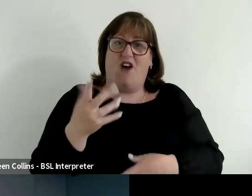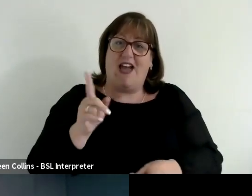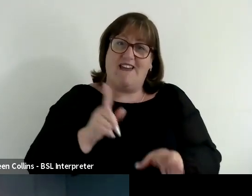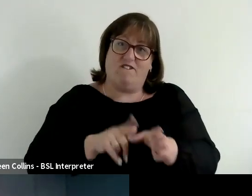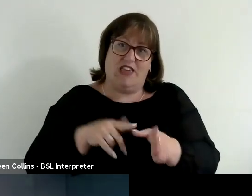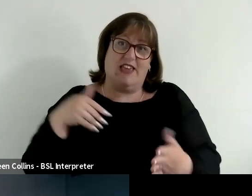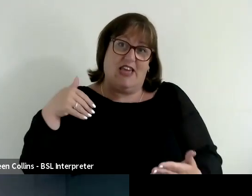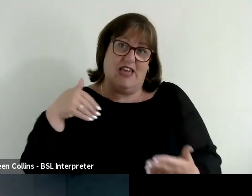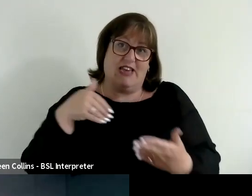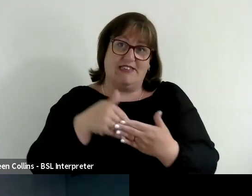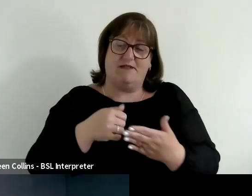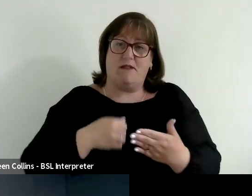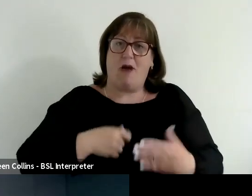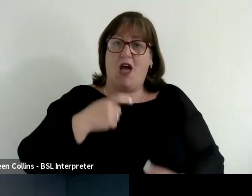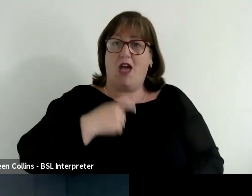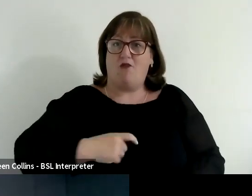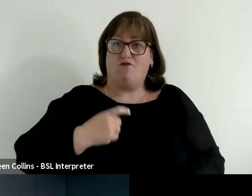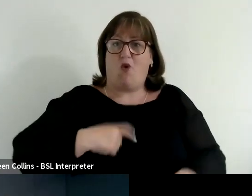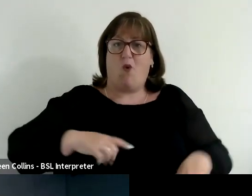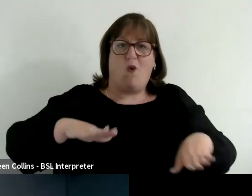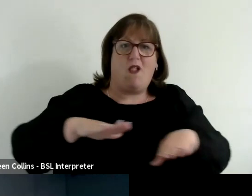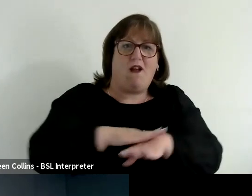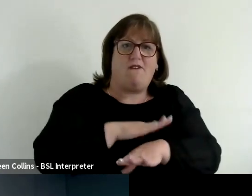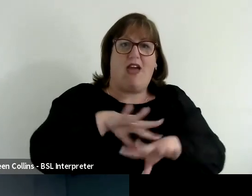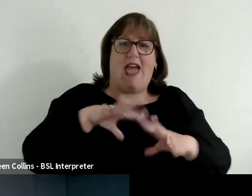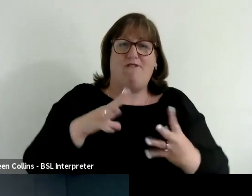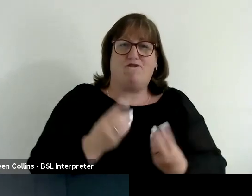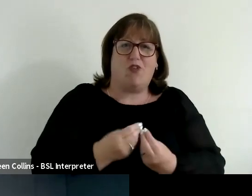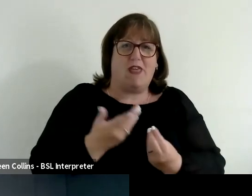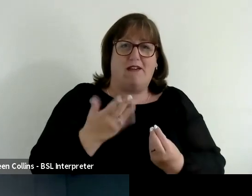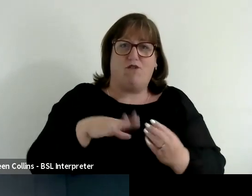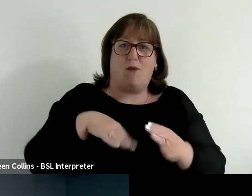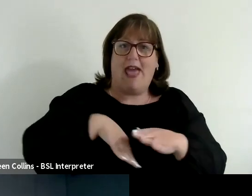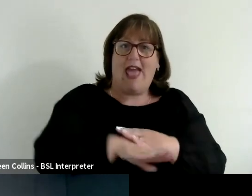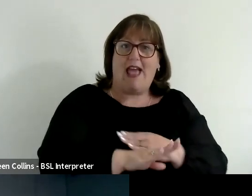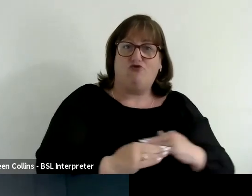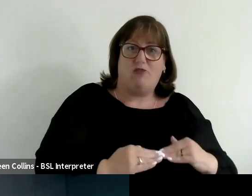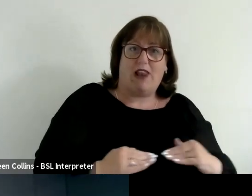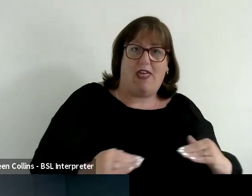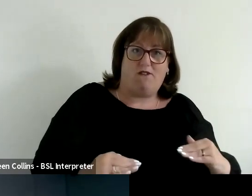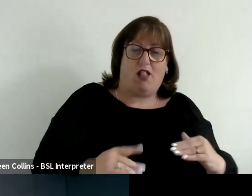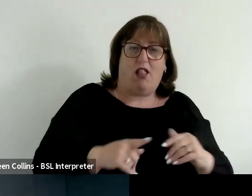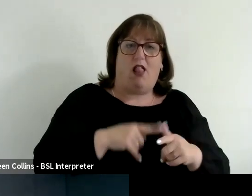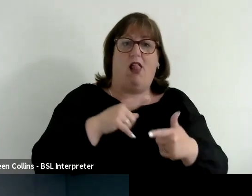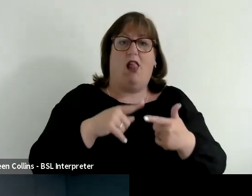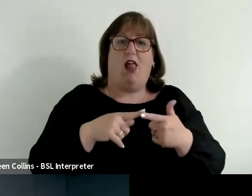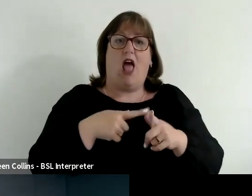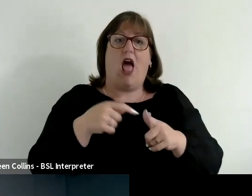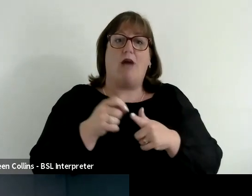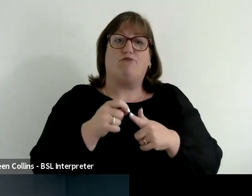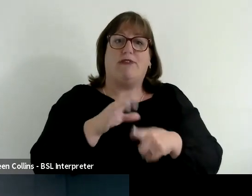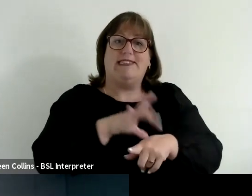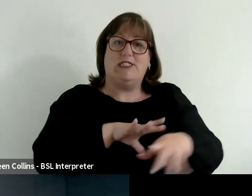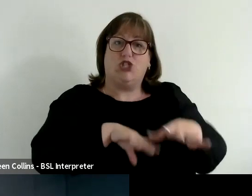cover everything from our entry-level schemes and our apprenticeships, work